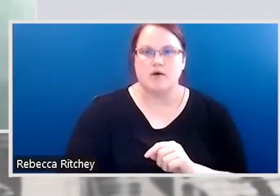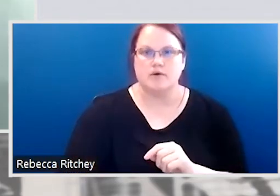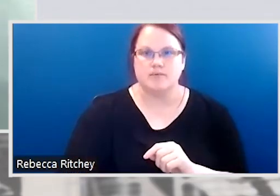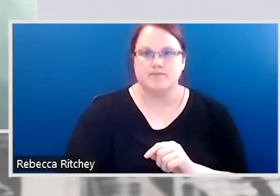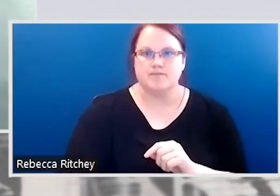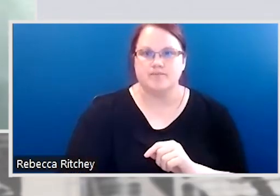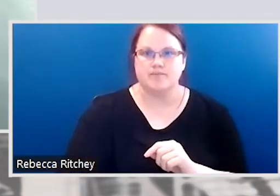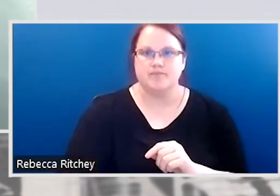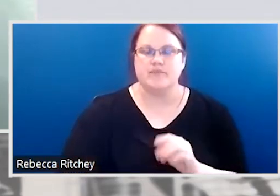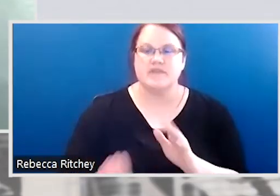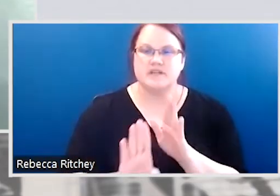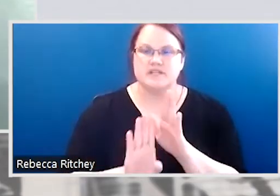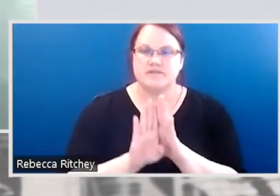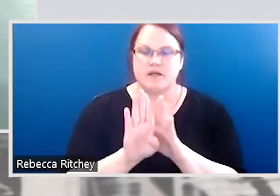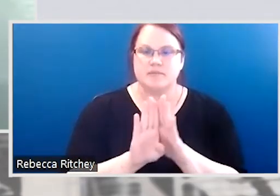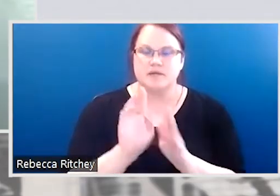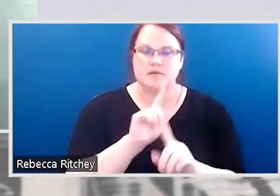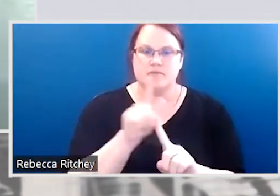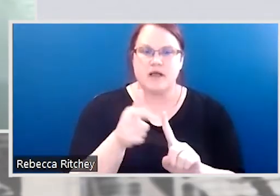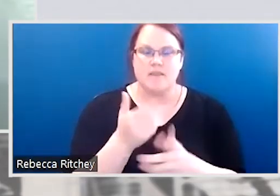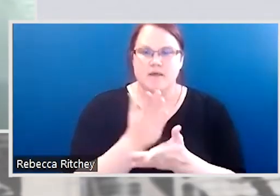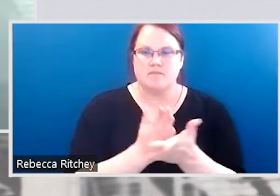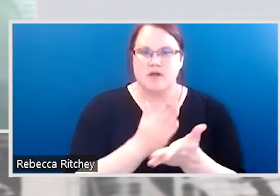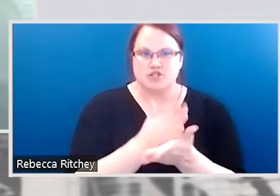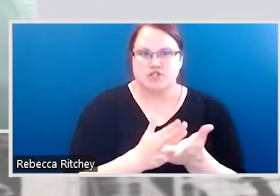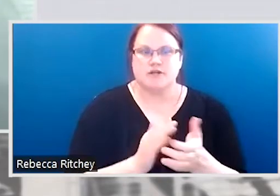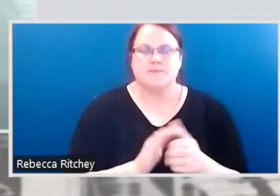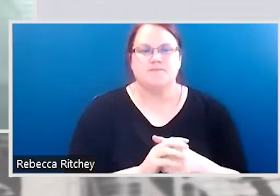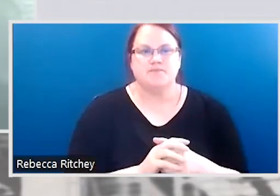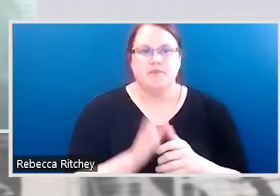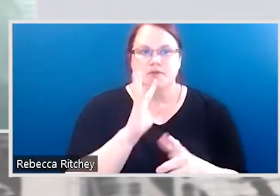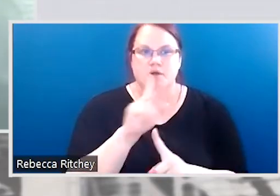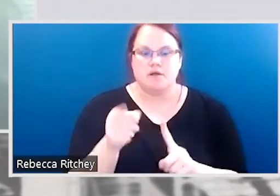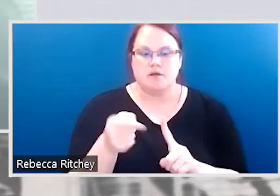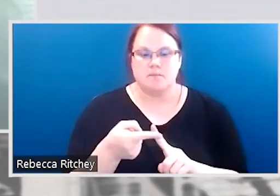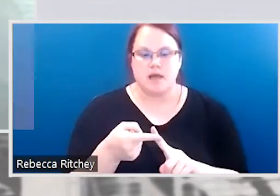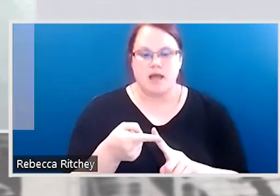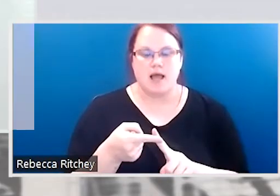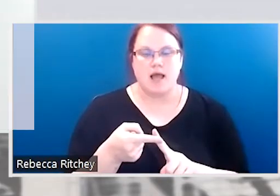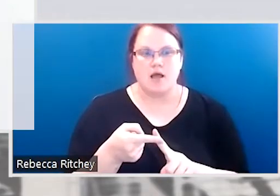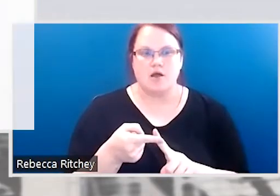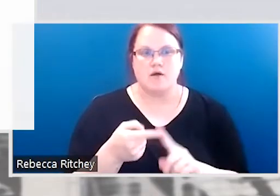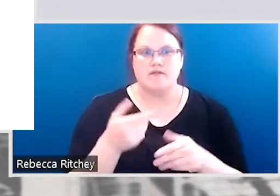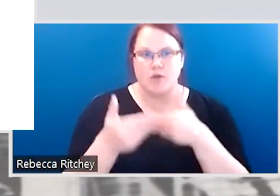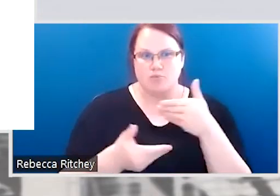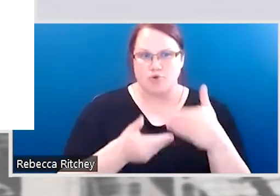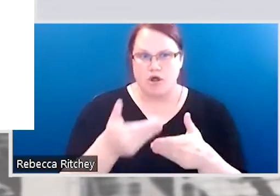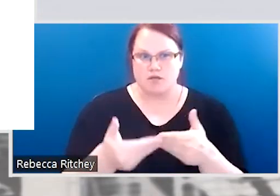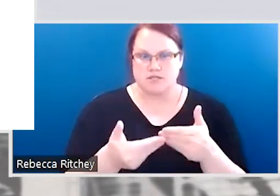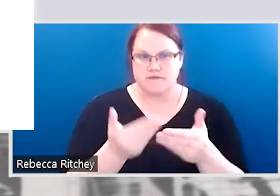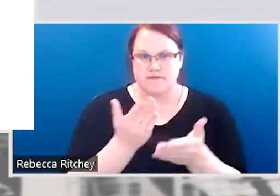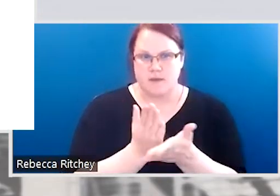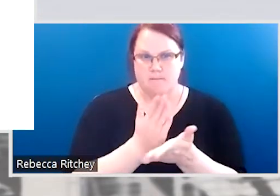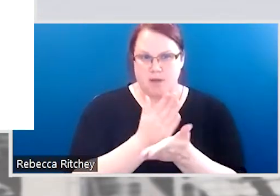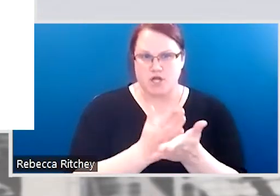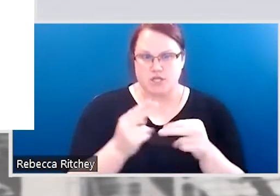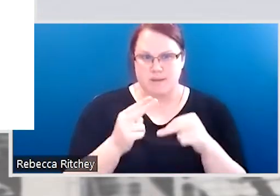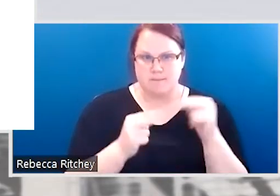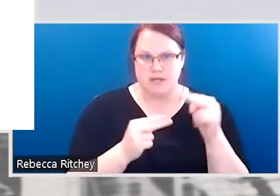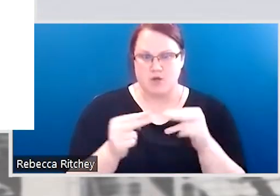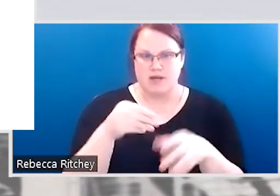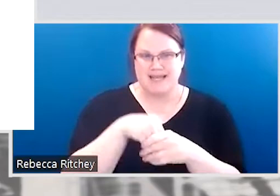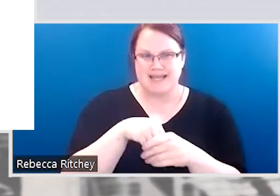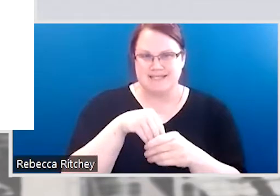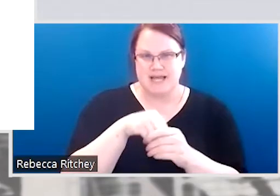budget overall. More specifically, we're going to go through the actual process of how the budget's built, what's inside the